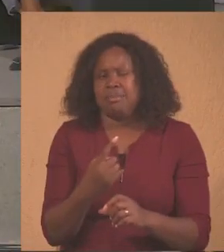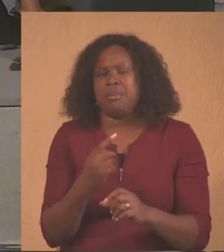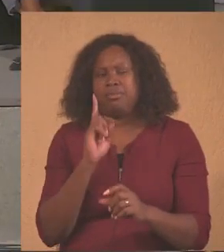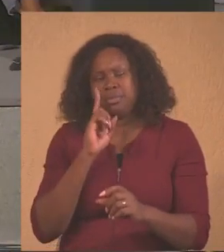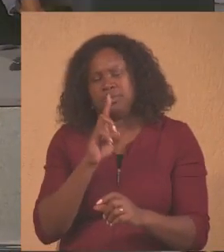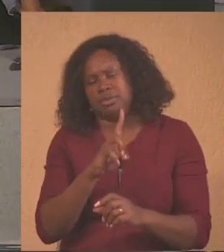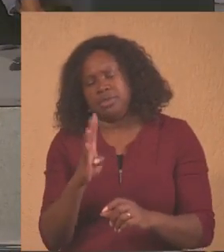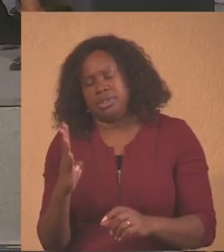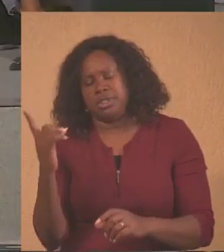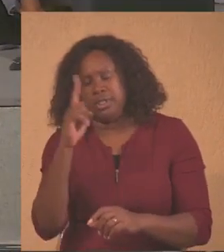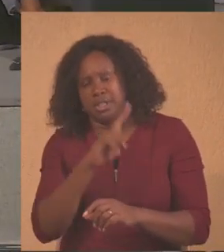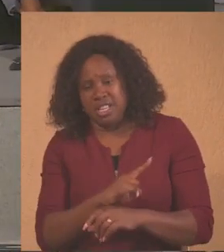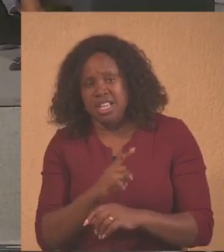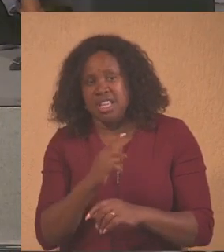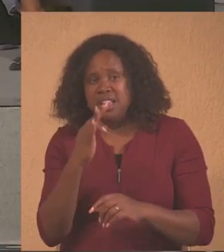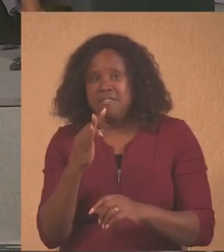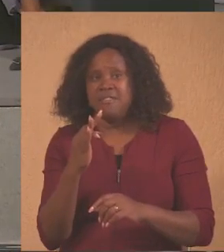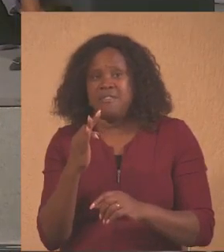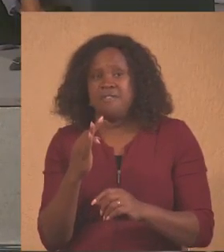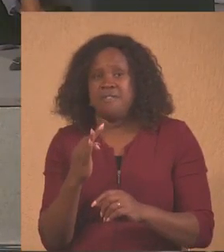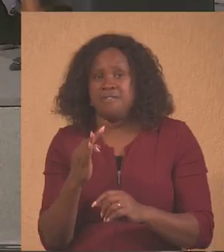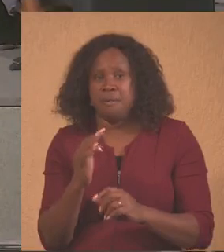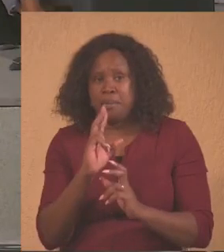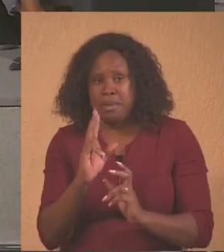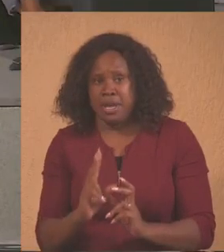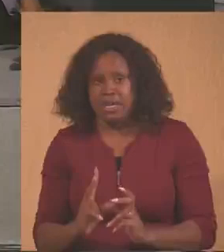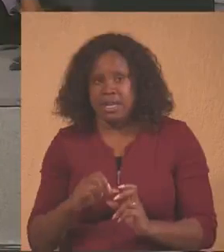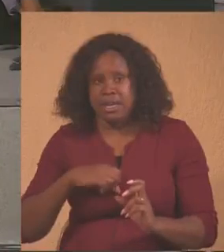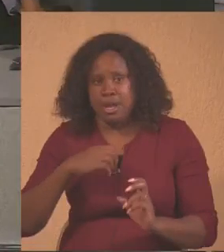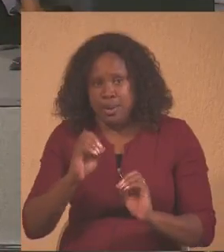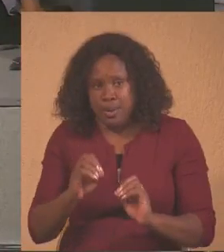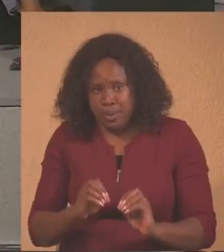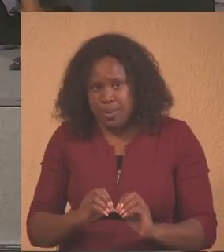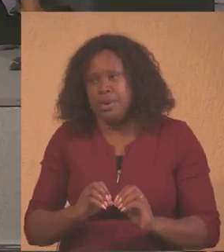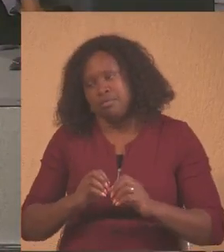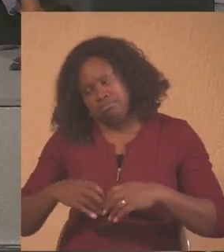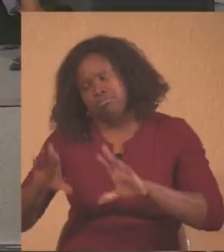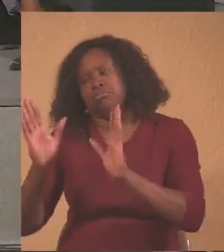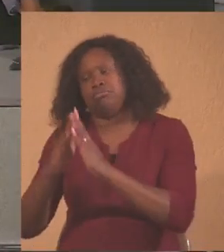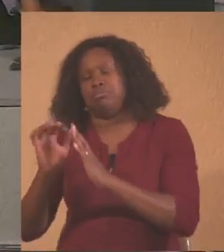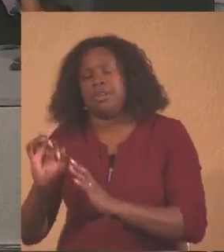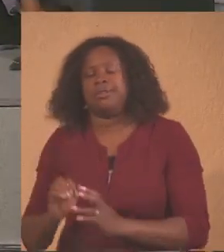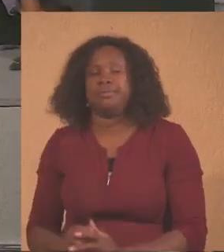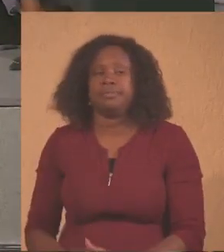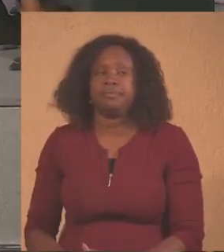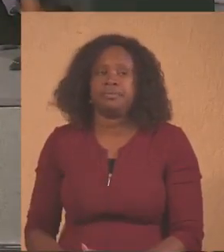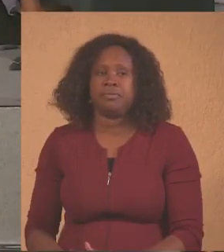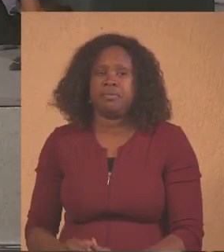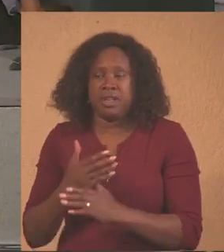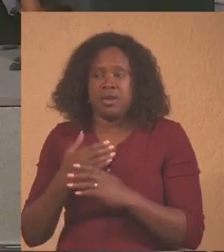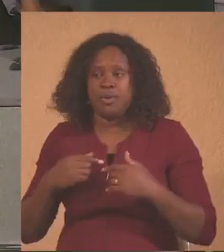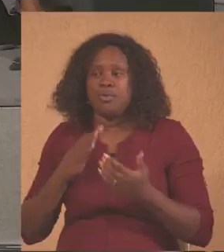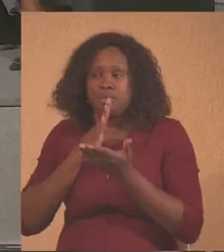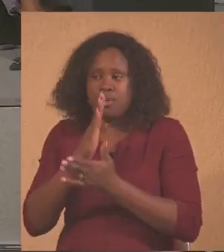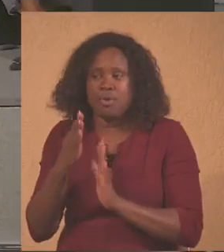saying, and then release them. We are sure that the safety of others and